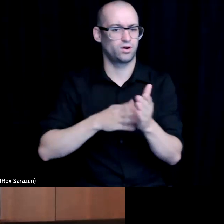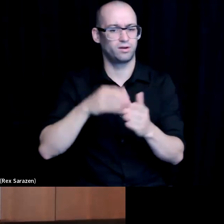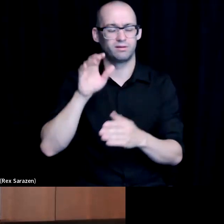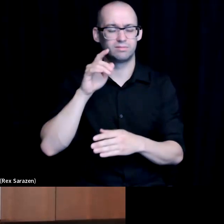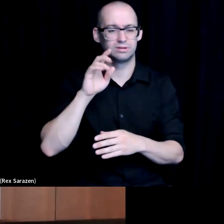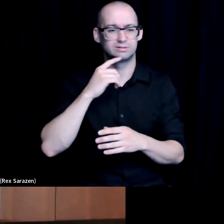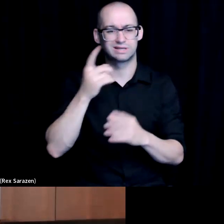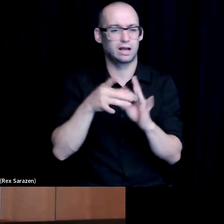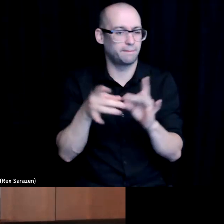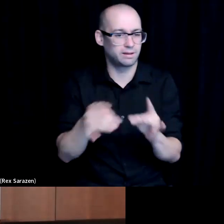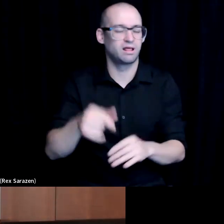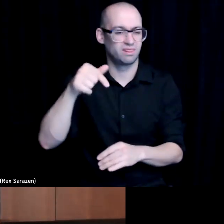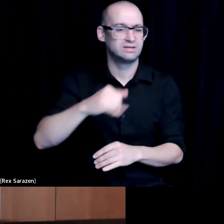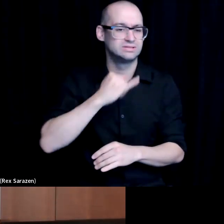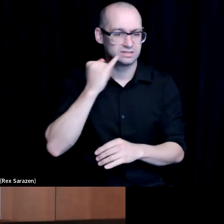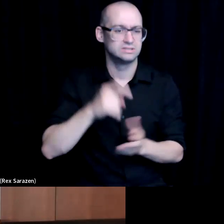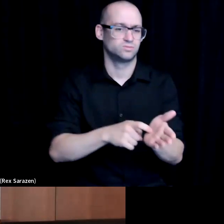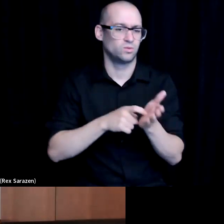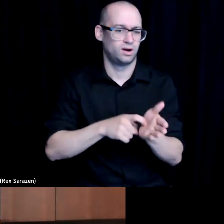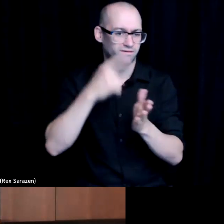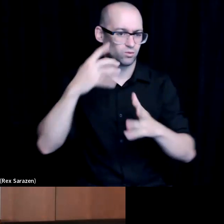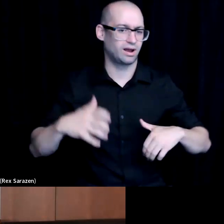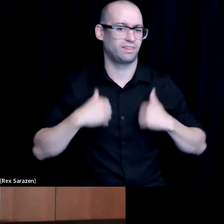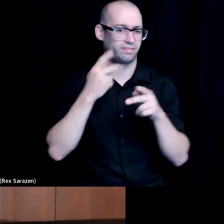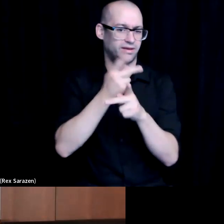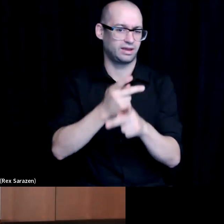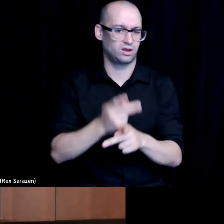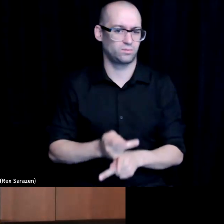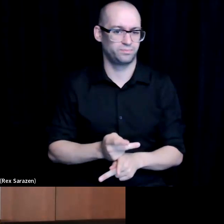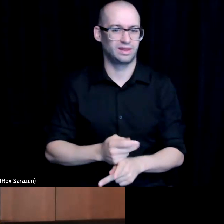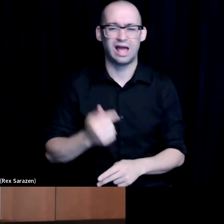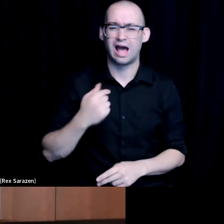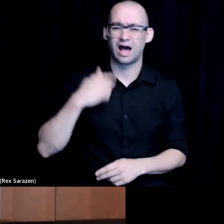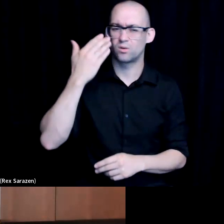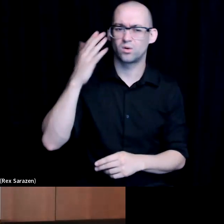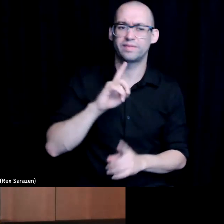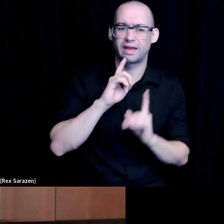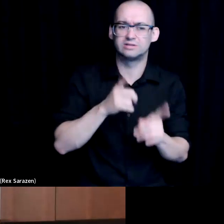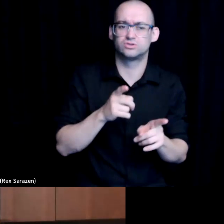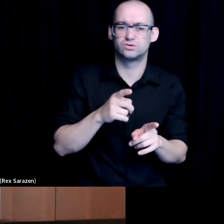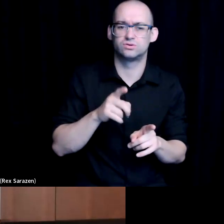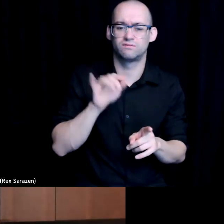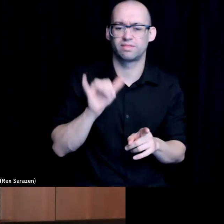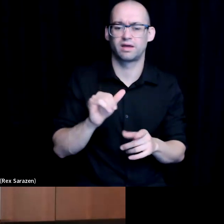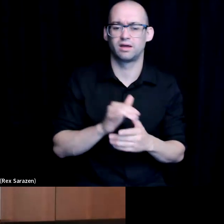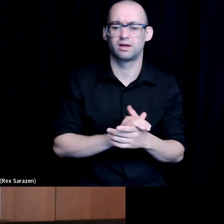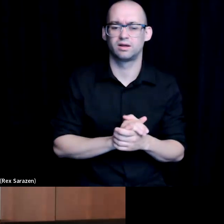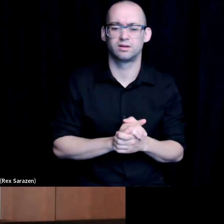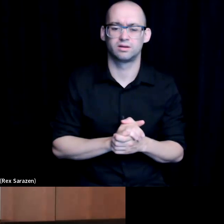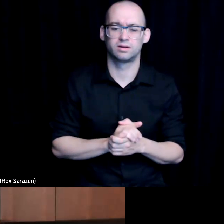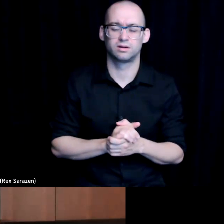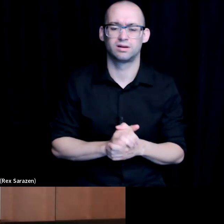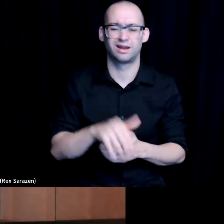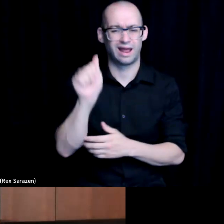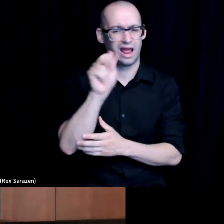I don't know if you want to take that. Yeah, can I actually take that back? I don't know the answer offhand. Yeah. Thank you. And